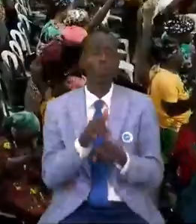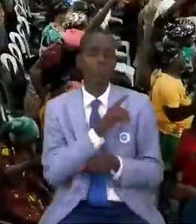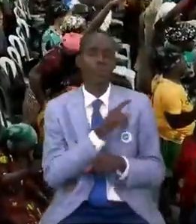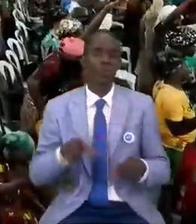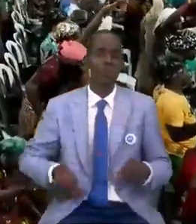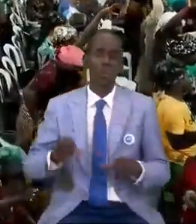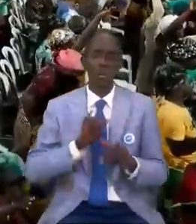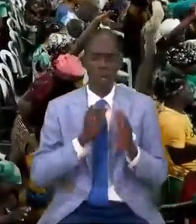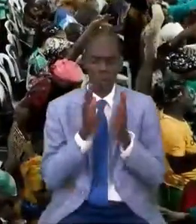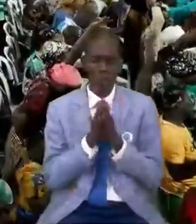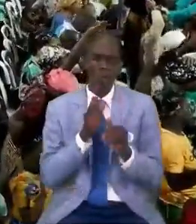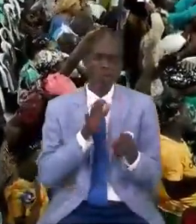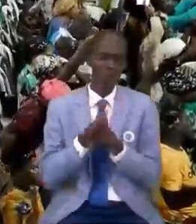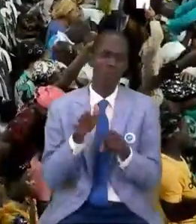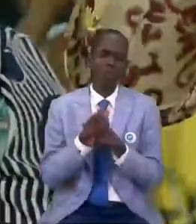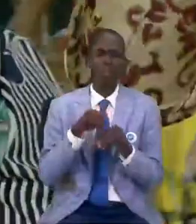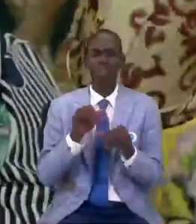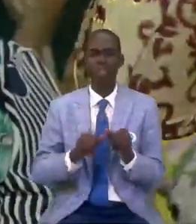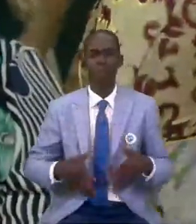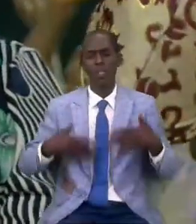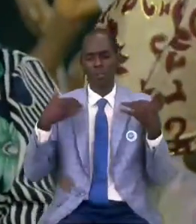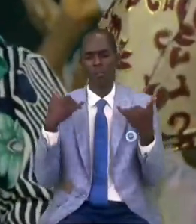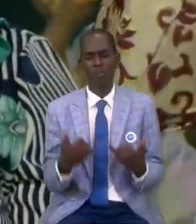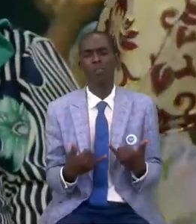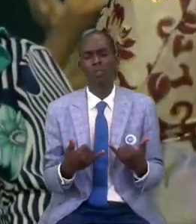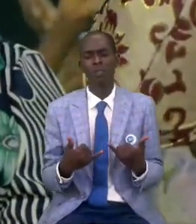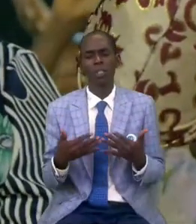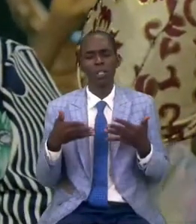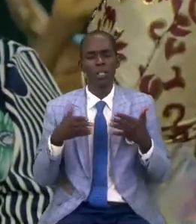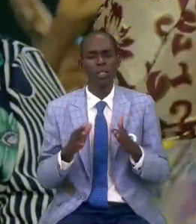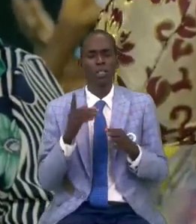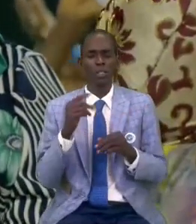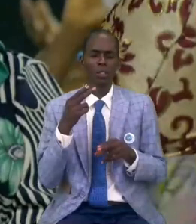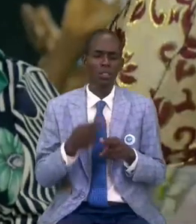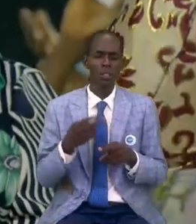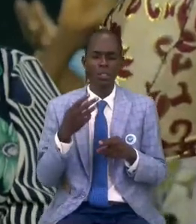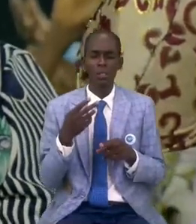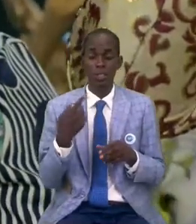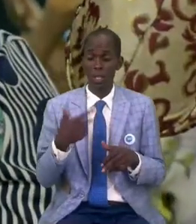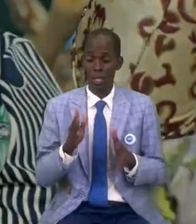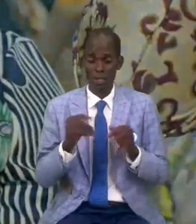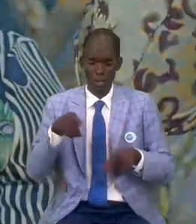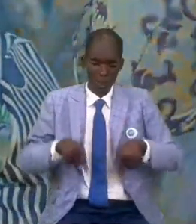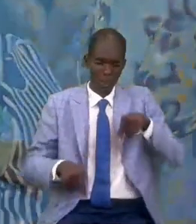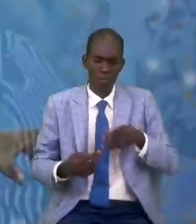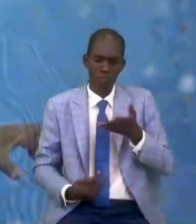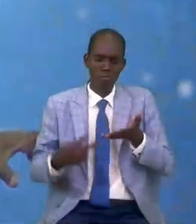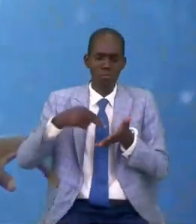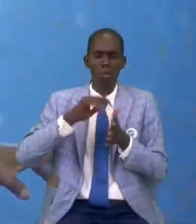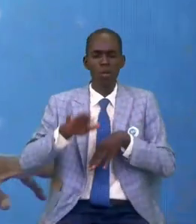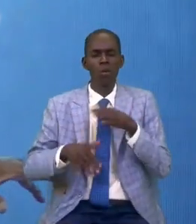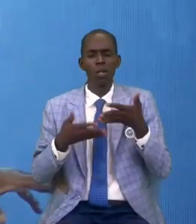the lame rise up and walk. Let the blind see. Let those who have been incurable,